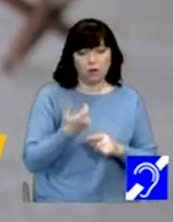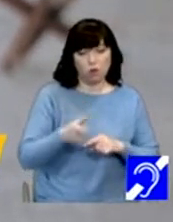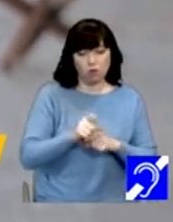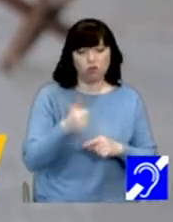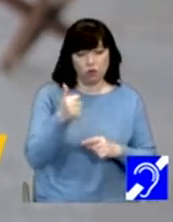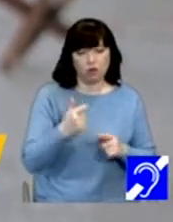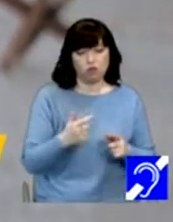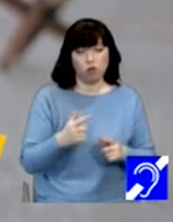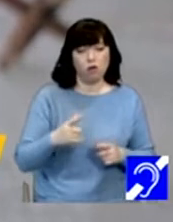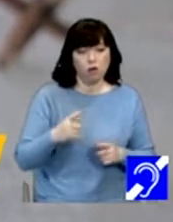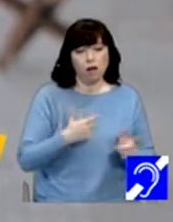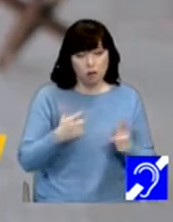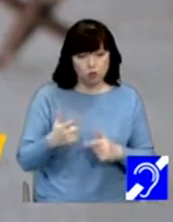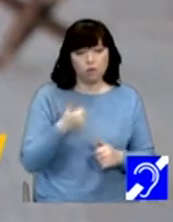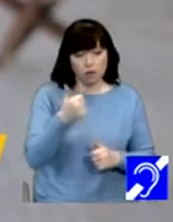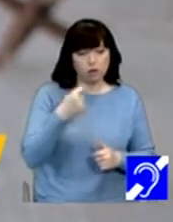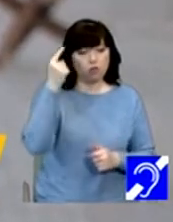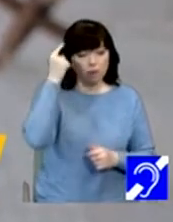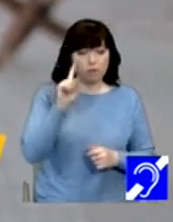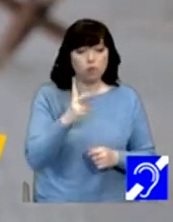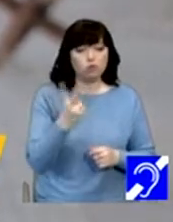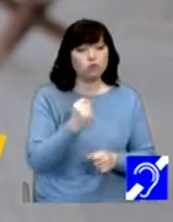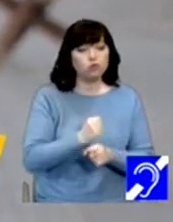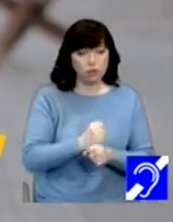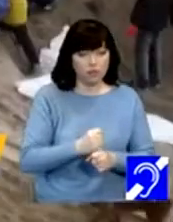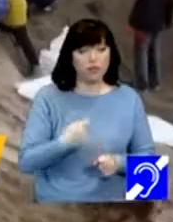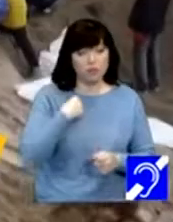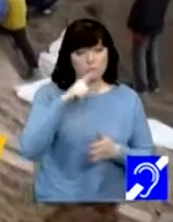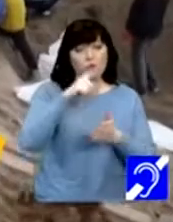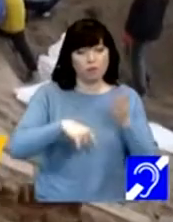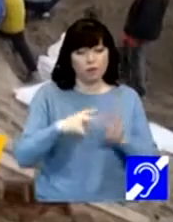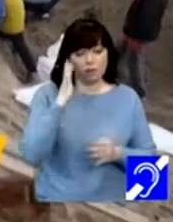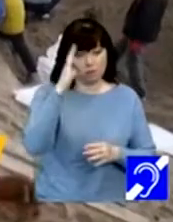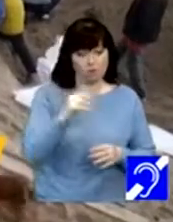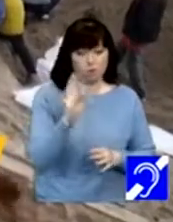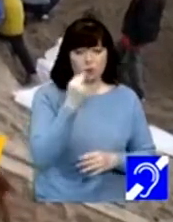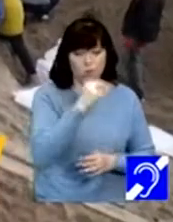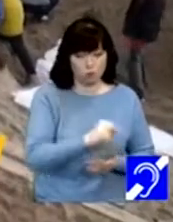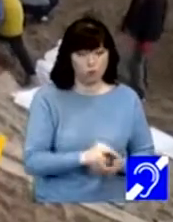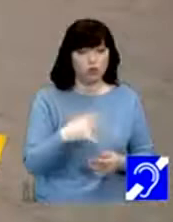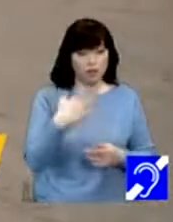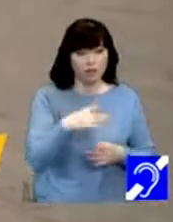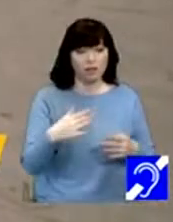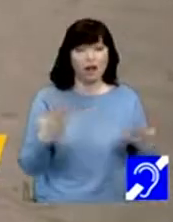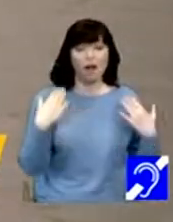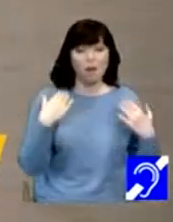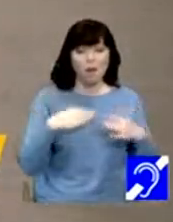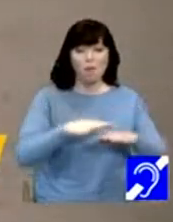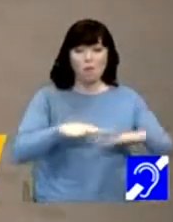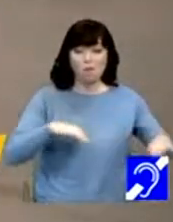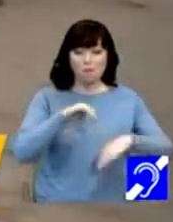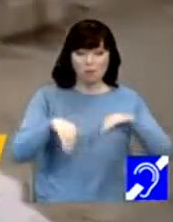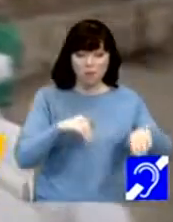and I feel quite positive about this. Yeah. Locuitorii sapă plajele pentru a umple sacii cu nisip. Alții speră